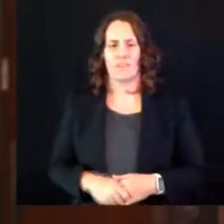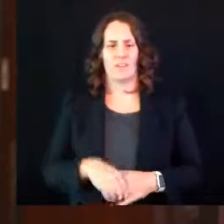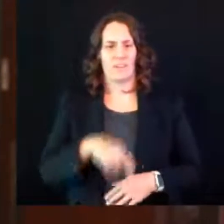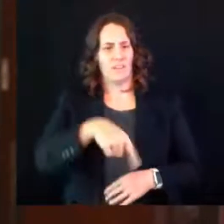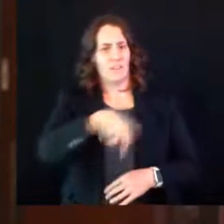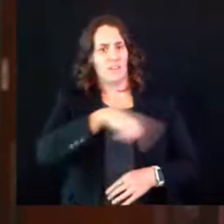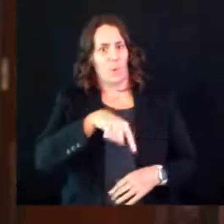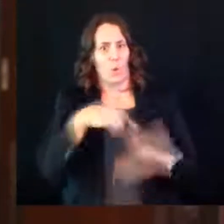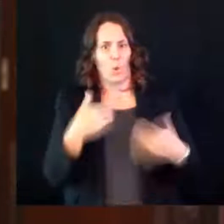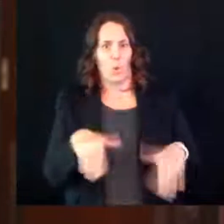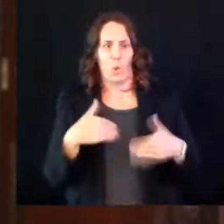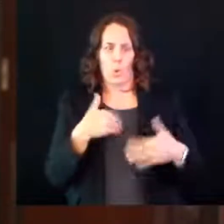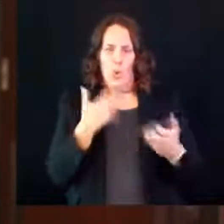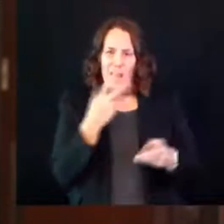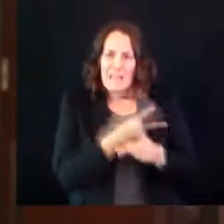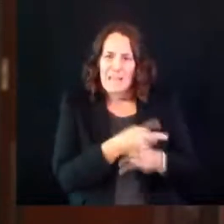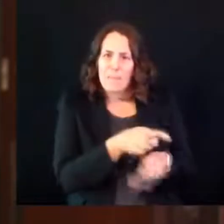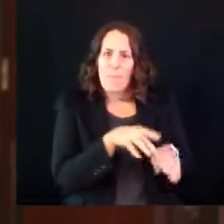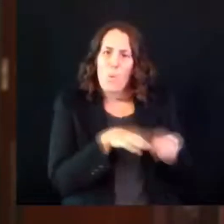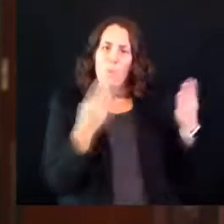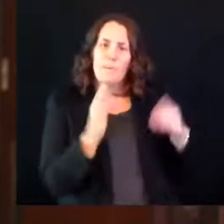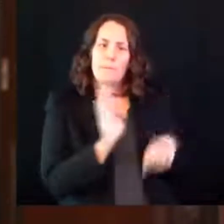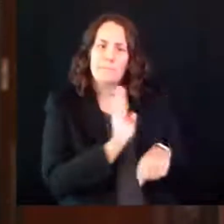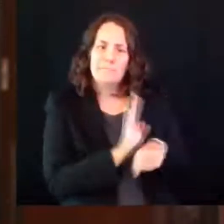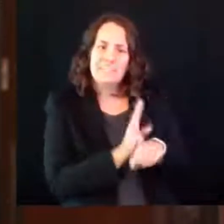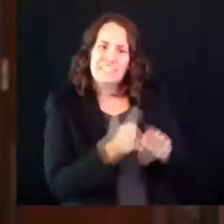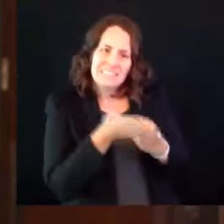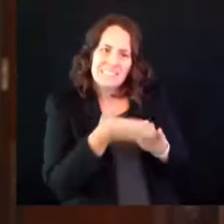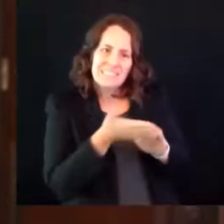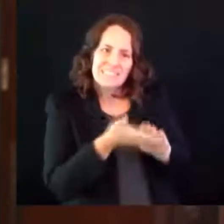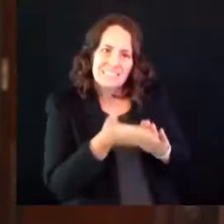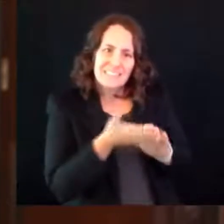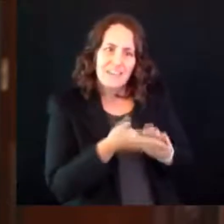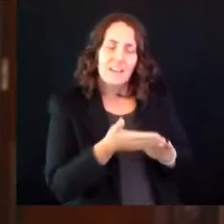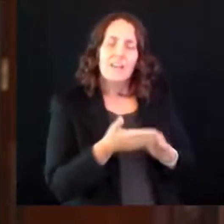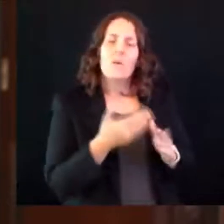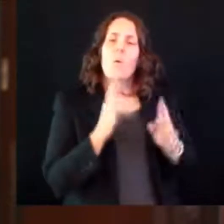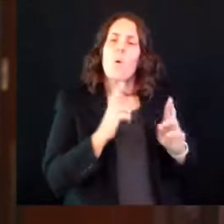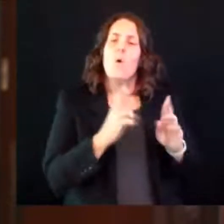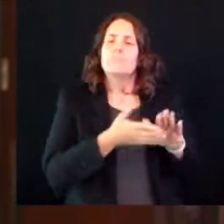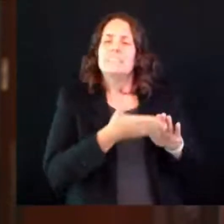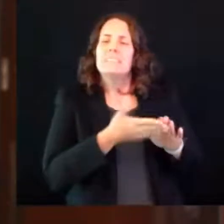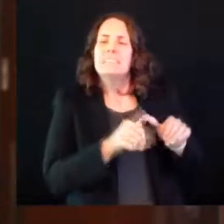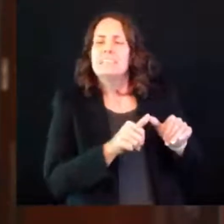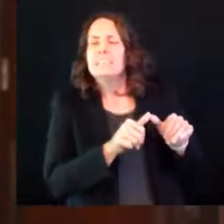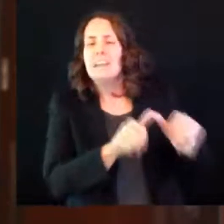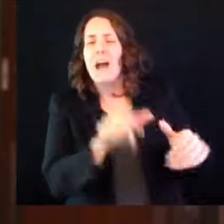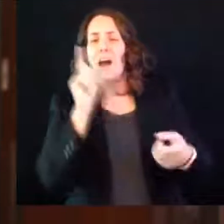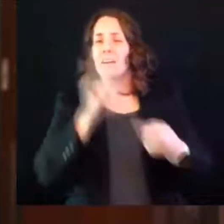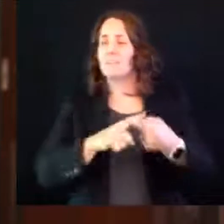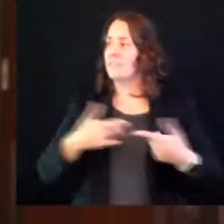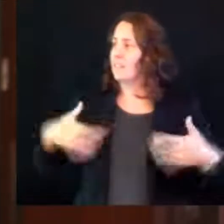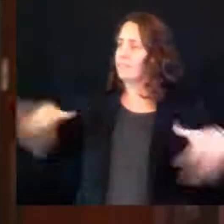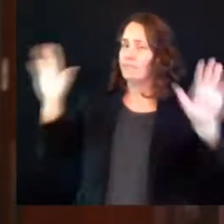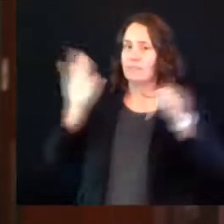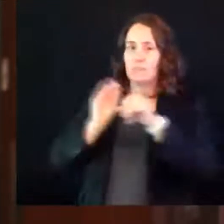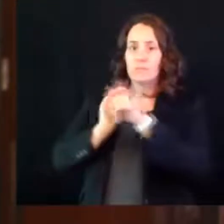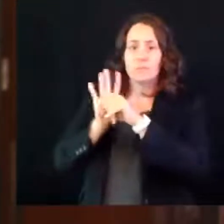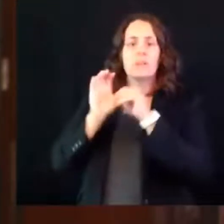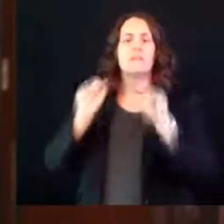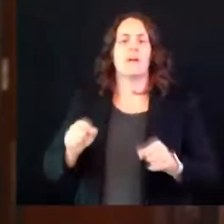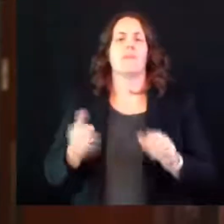open until we get there. That's why today we're also announcing that we are investing another